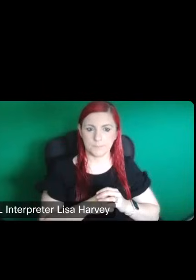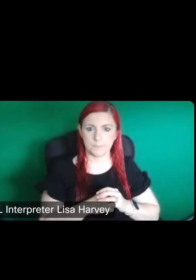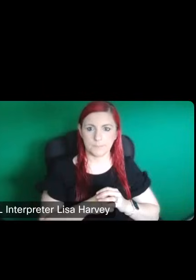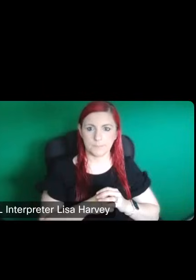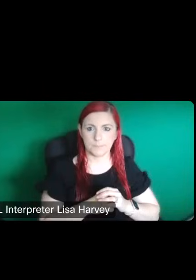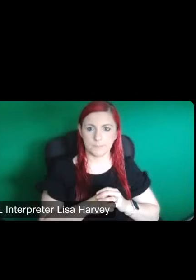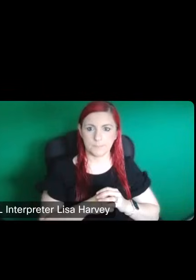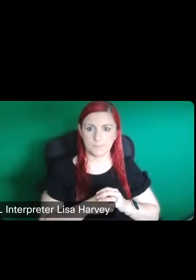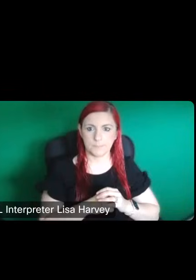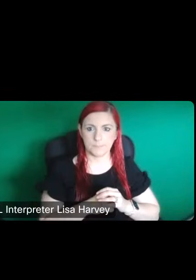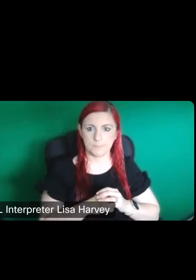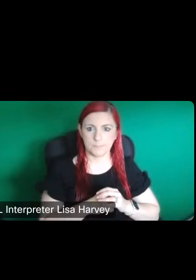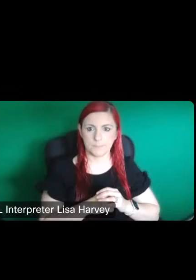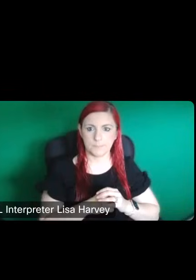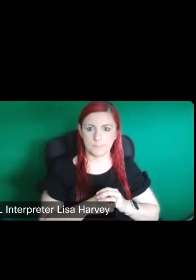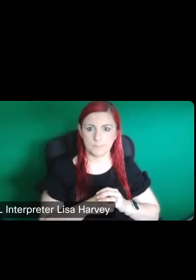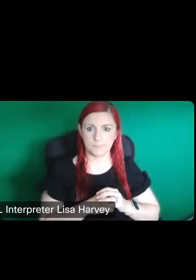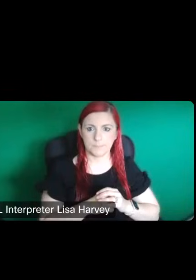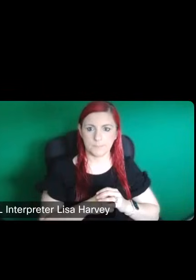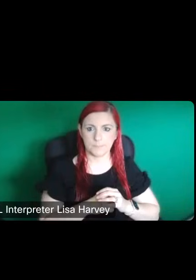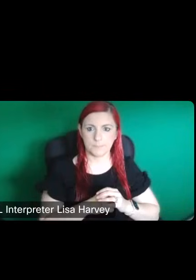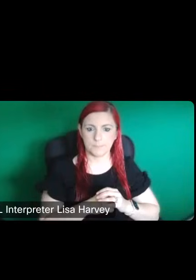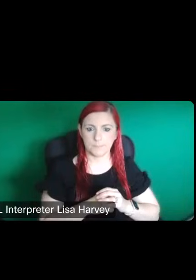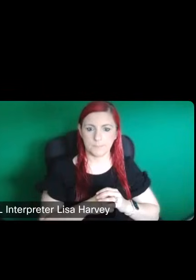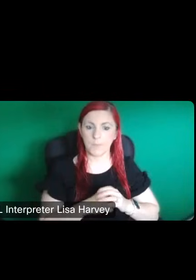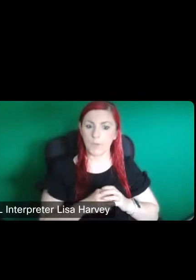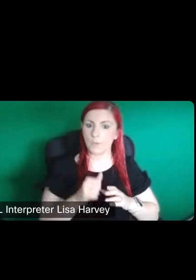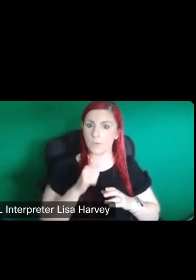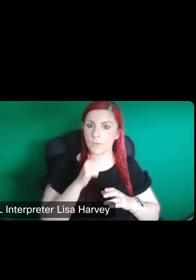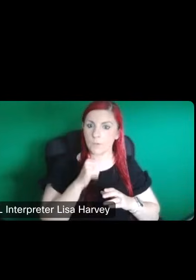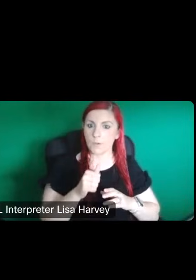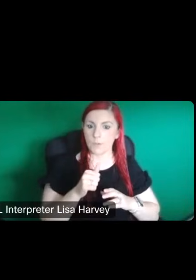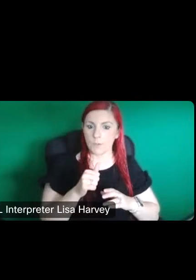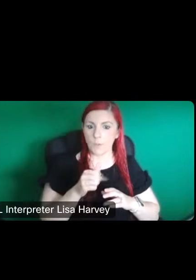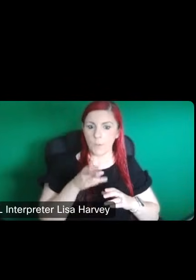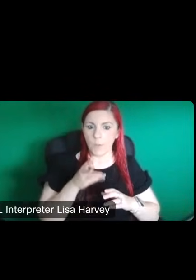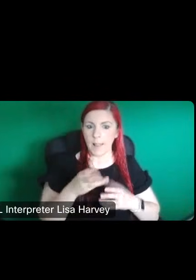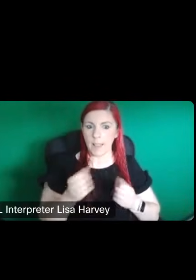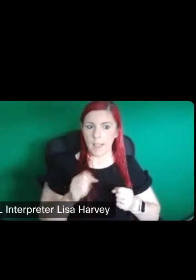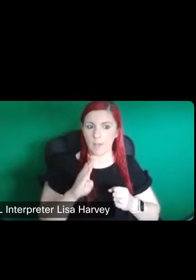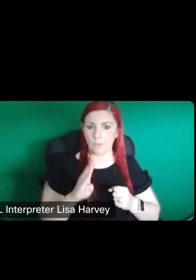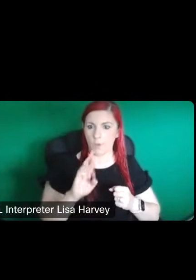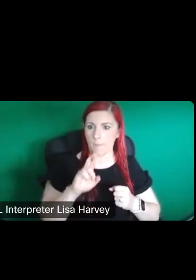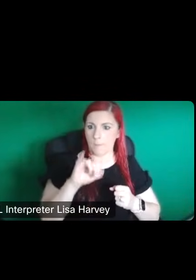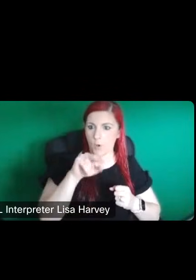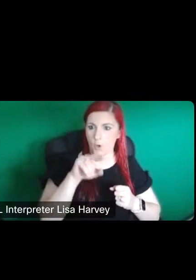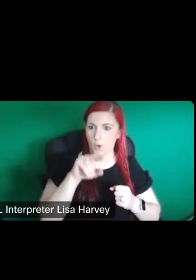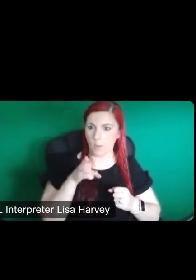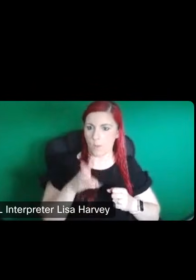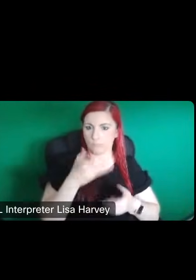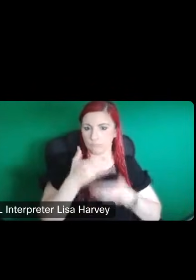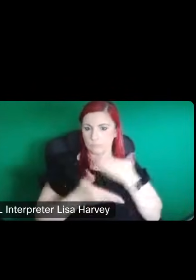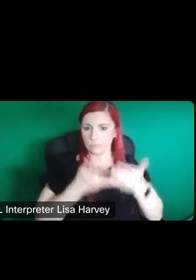So in the first instance, we actually have Bernie, who's going to give us her view